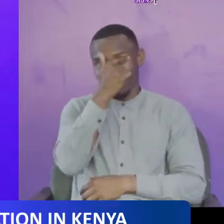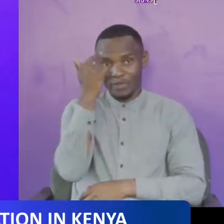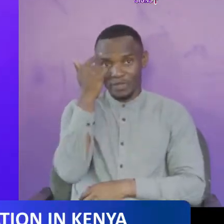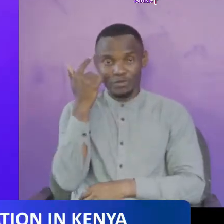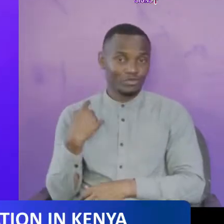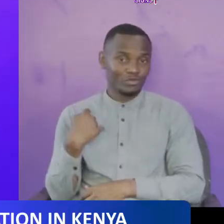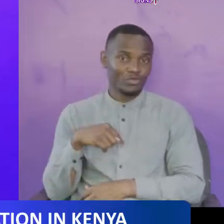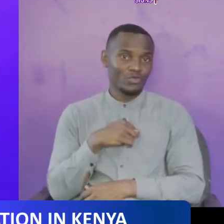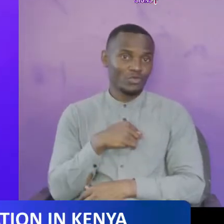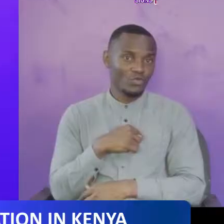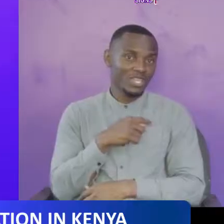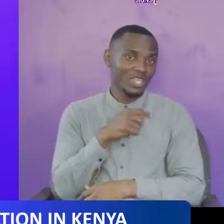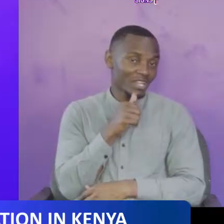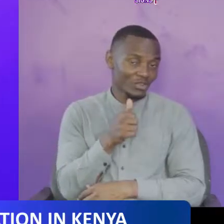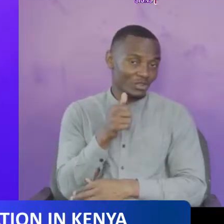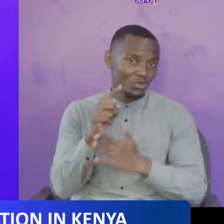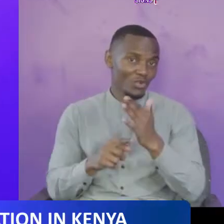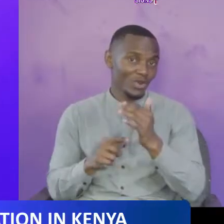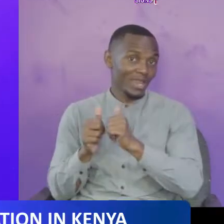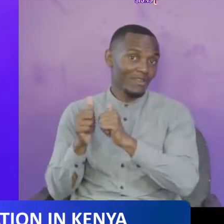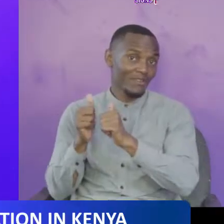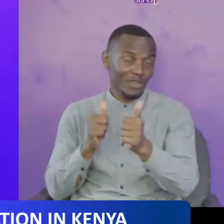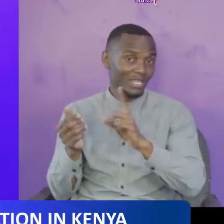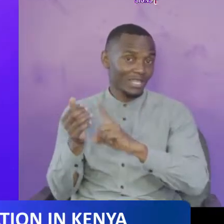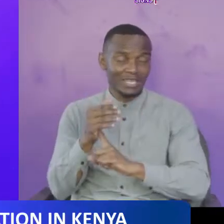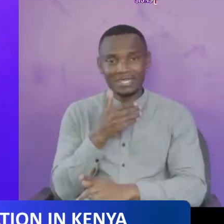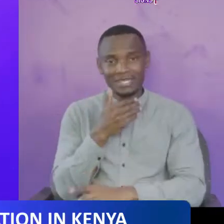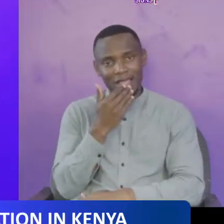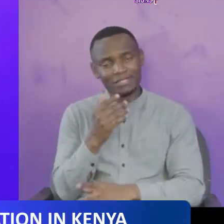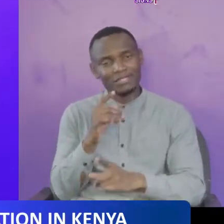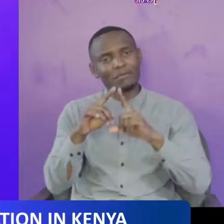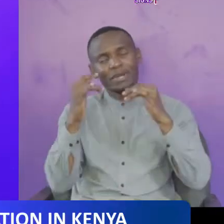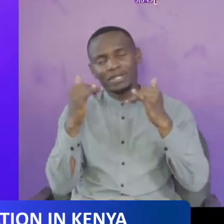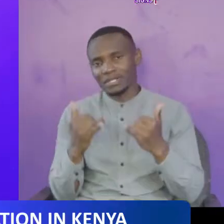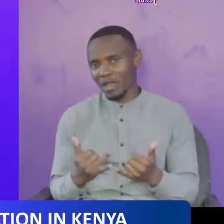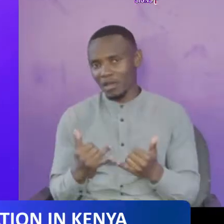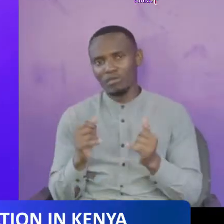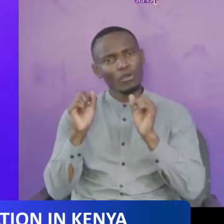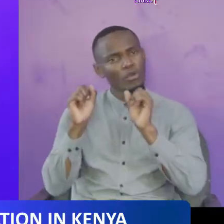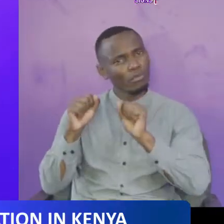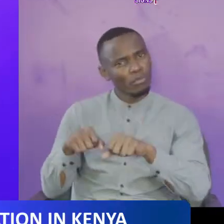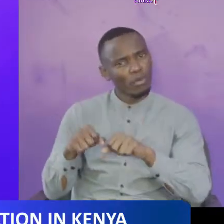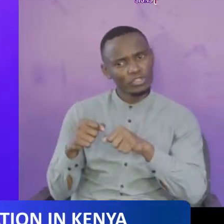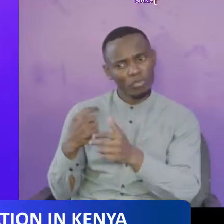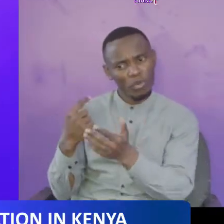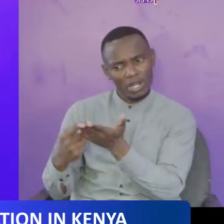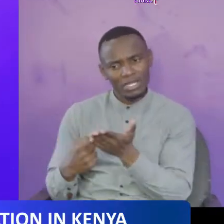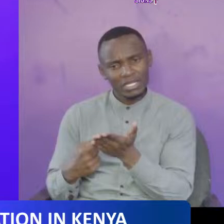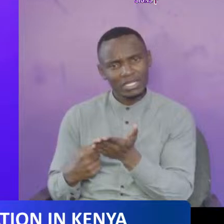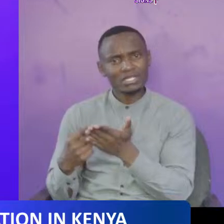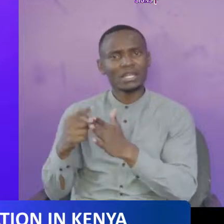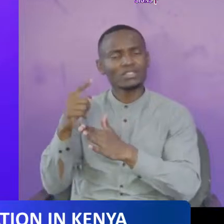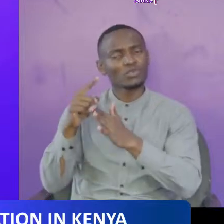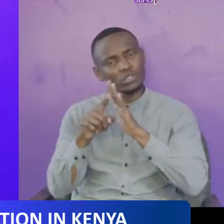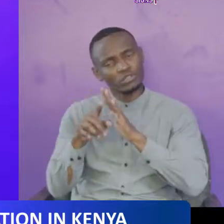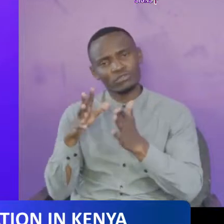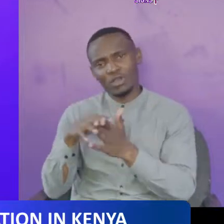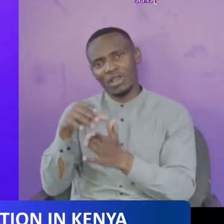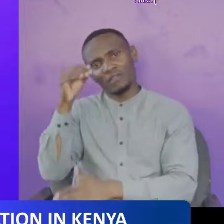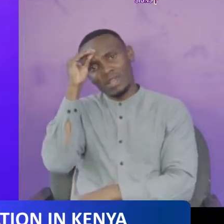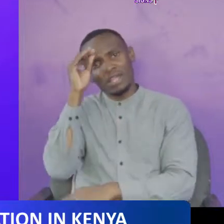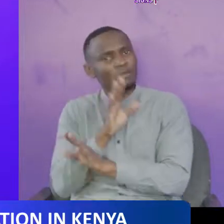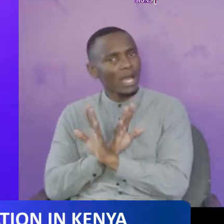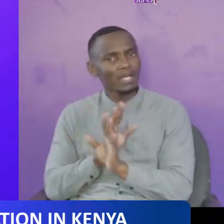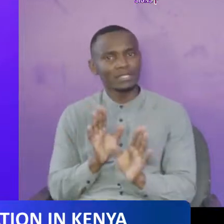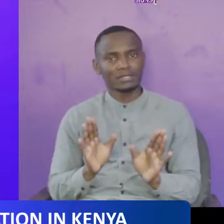that gadget, we're not avoiding getting the answers, okay? Yeah. But now, can we discuss even what you have just learned? Because there's a way